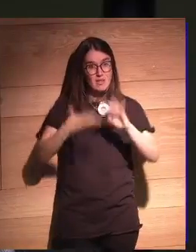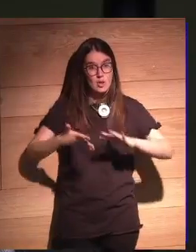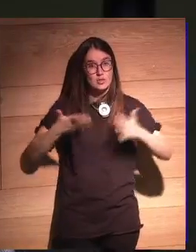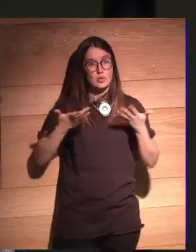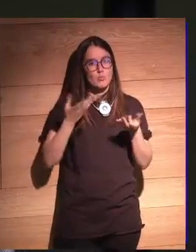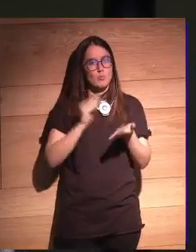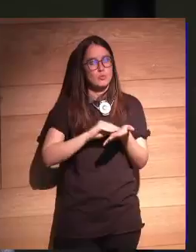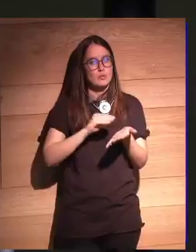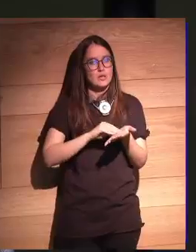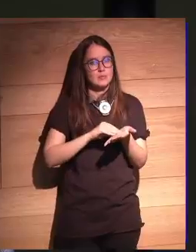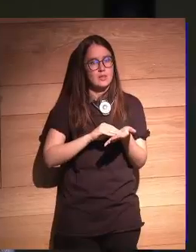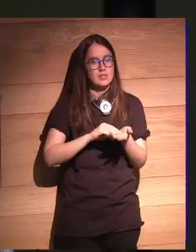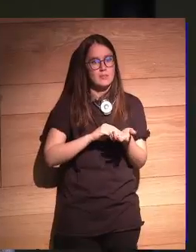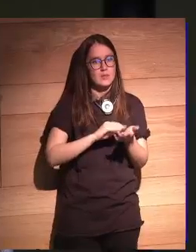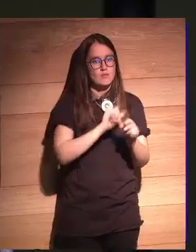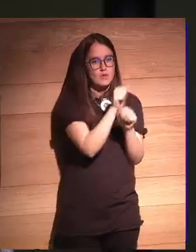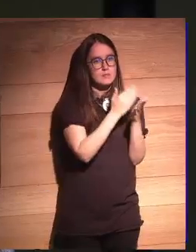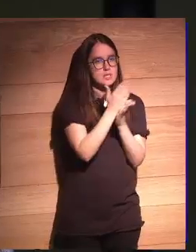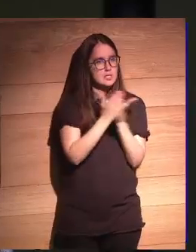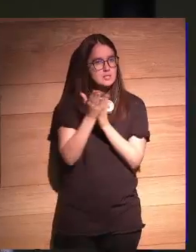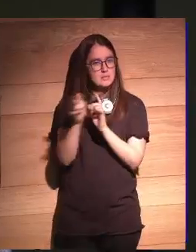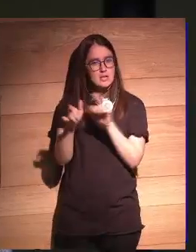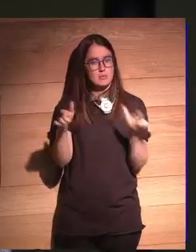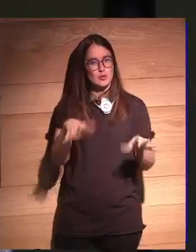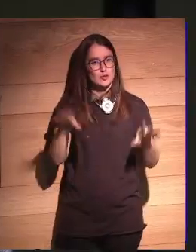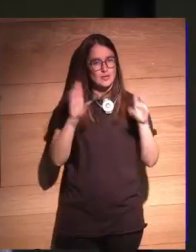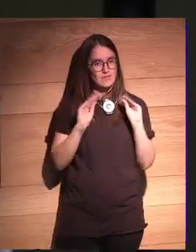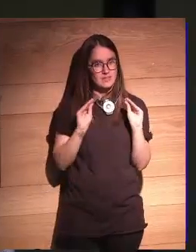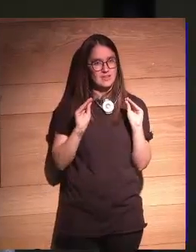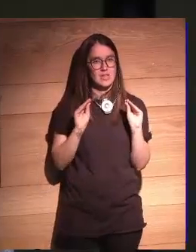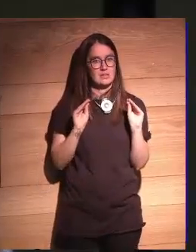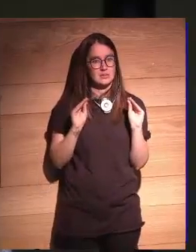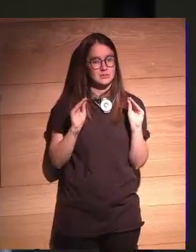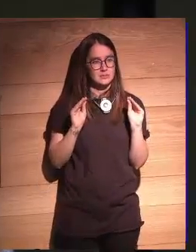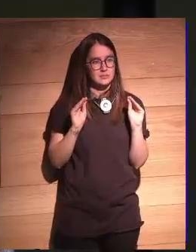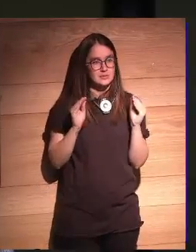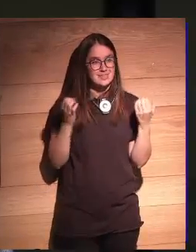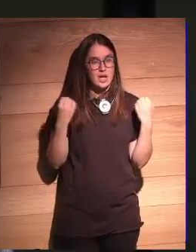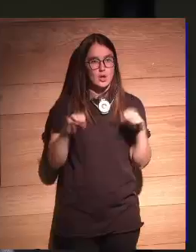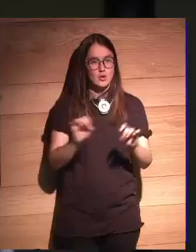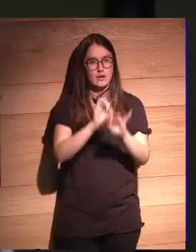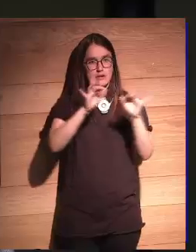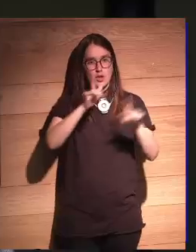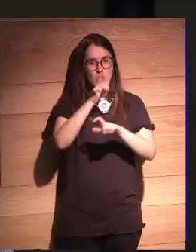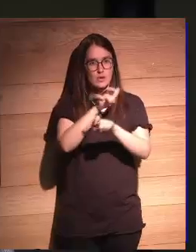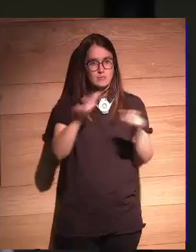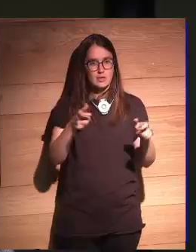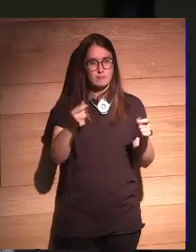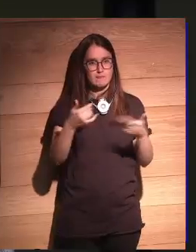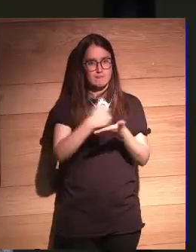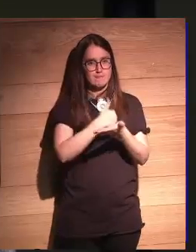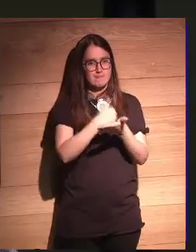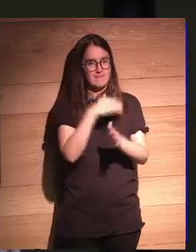getting people to understand that, I mean, as much as there very clearly are some people benefiting from the housing